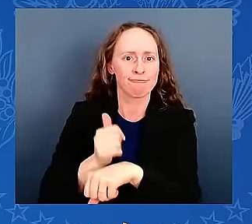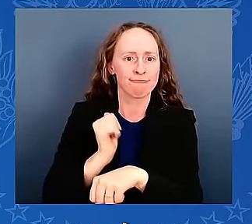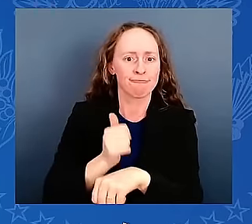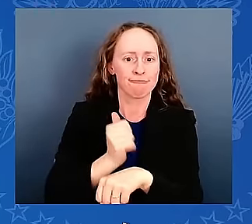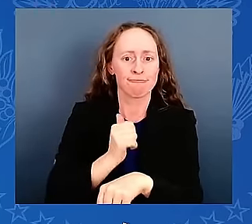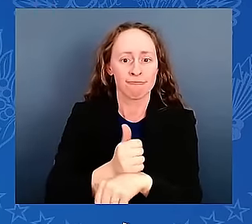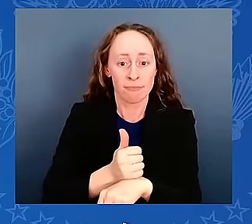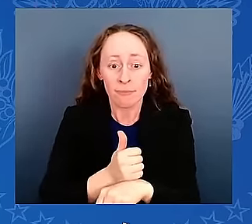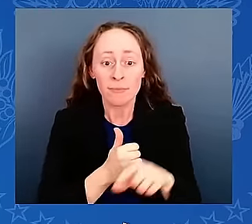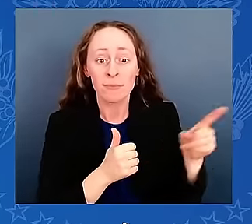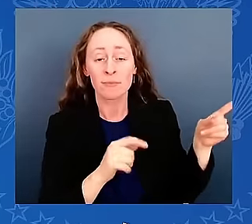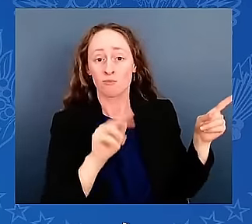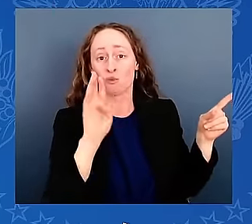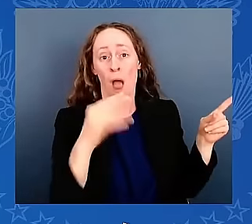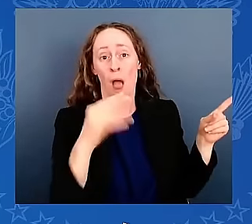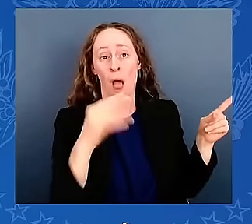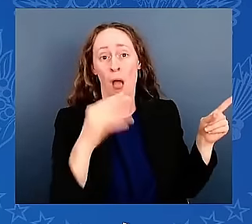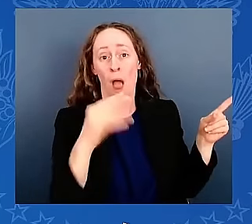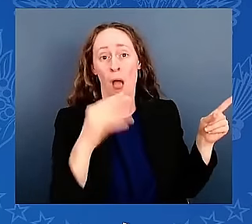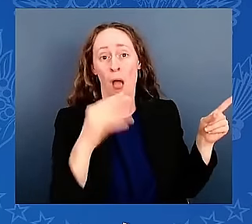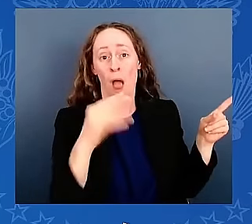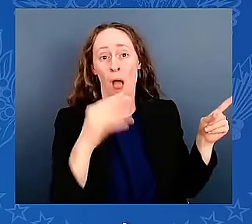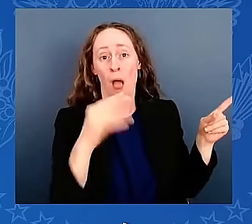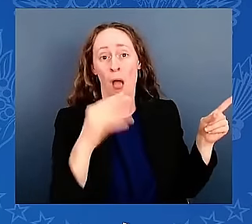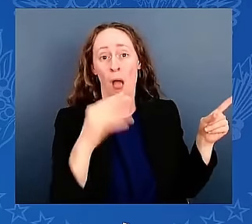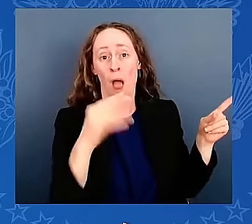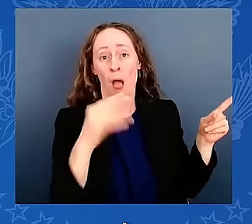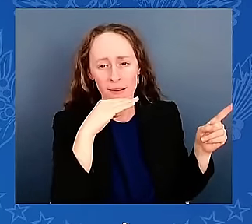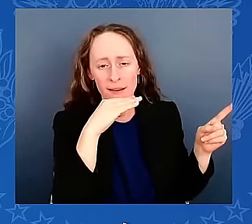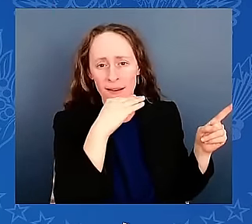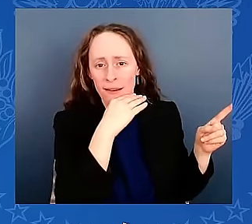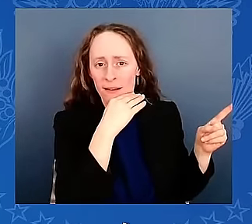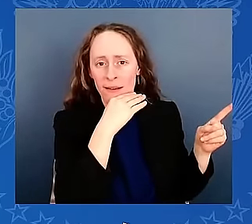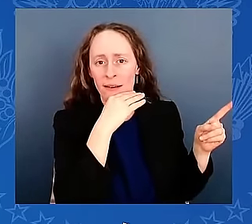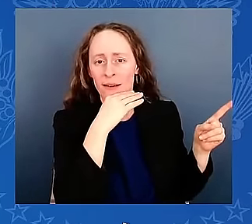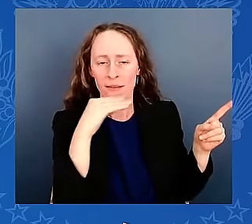a record low under Biden-Harris administration.